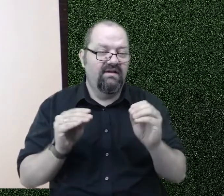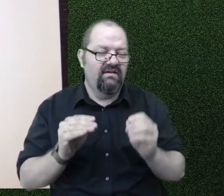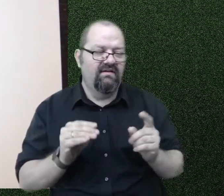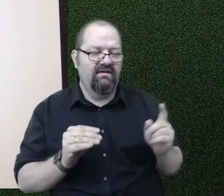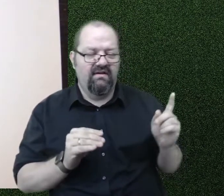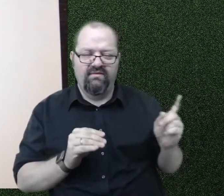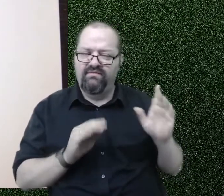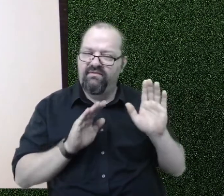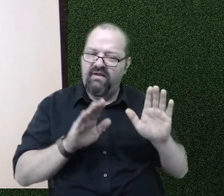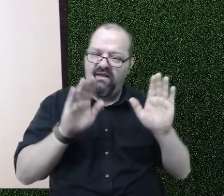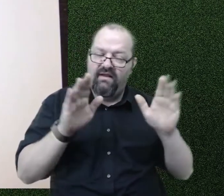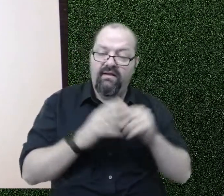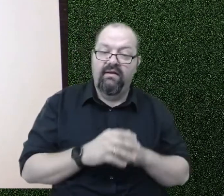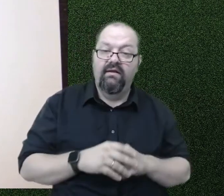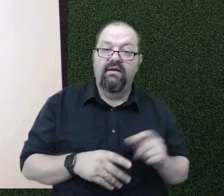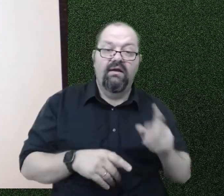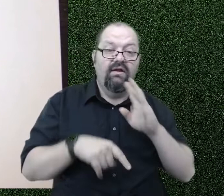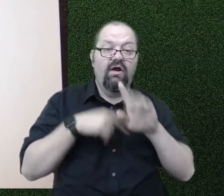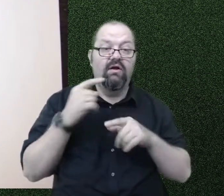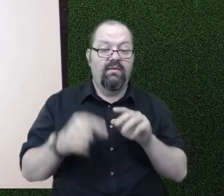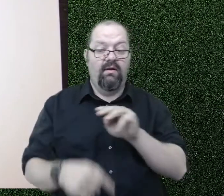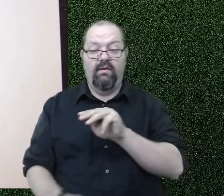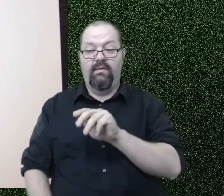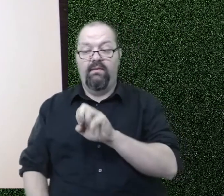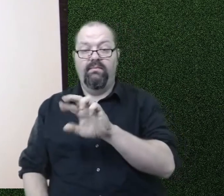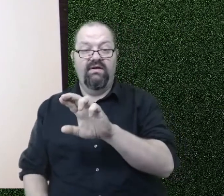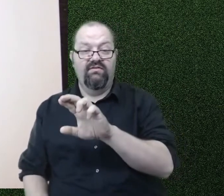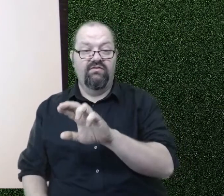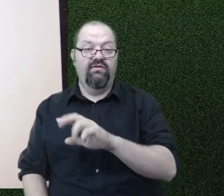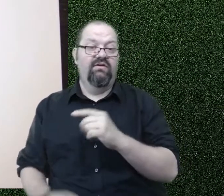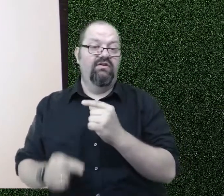about Mr. Geometry and Mrs. Algebra.